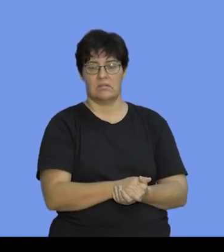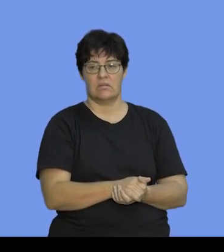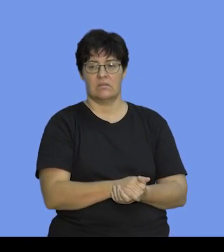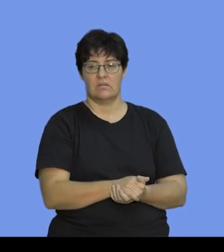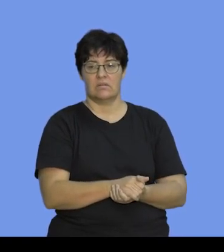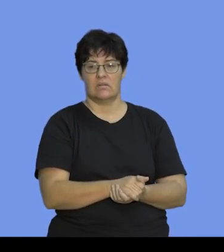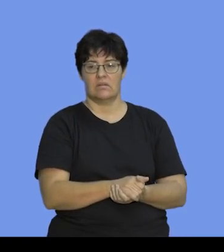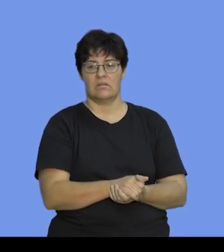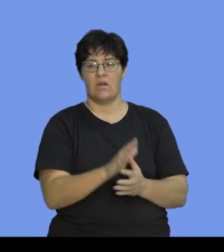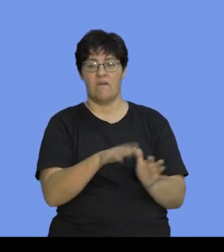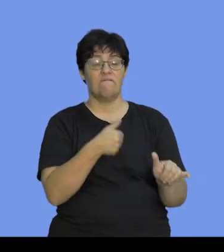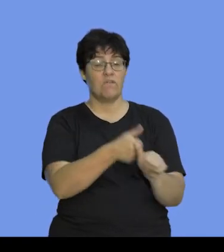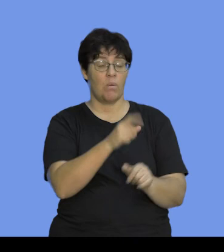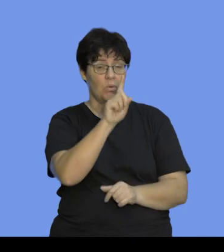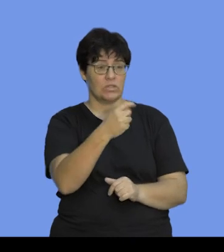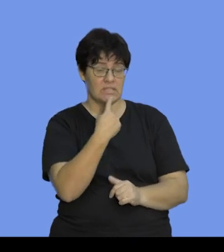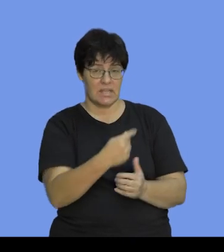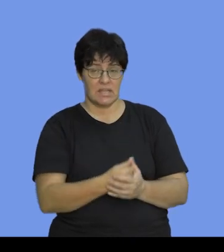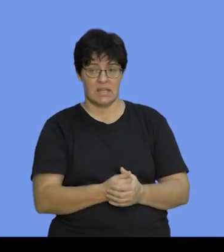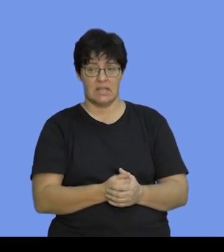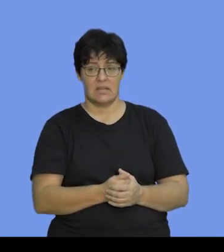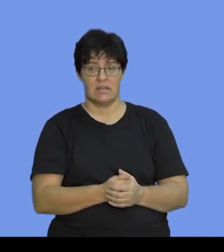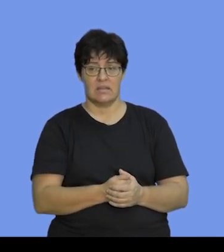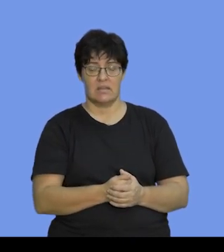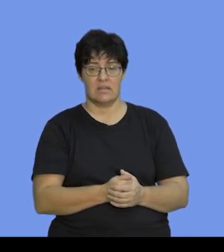okay? Now, the follow-up question says,